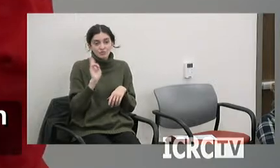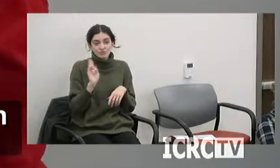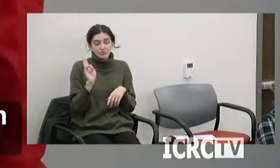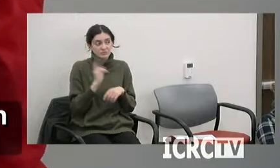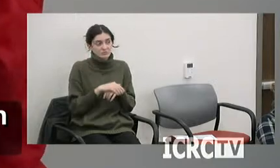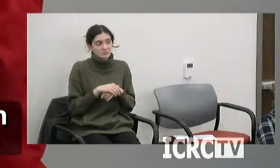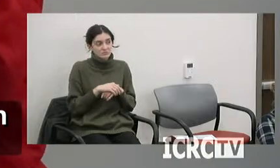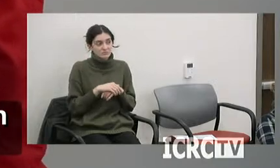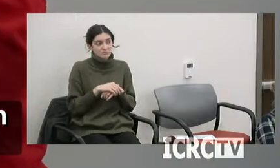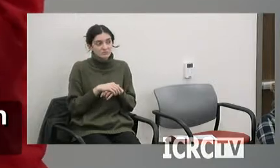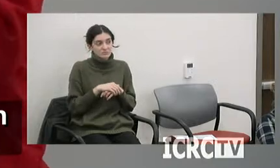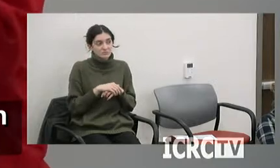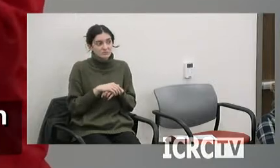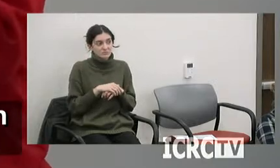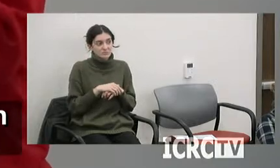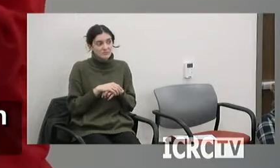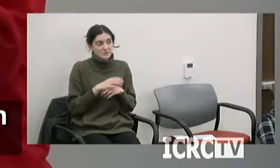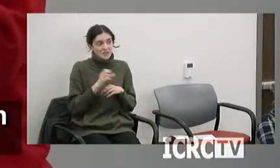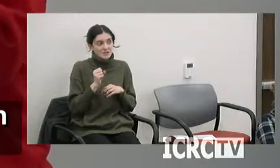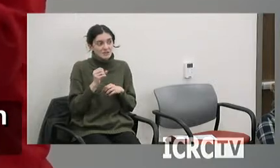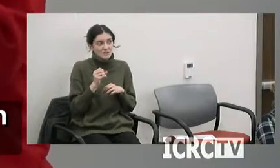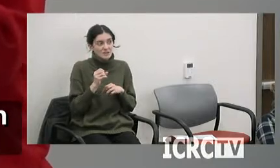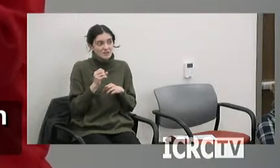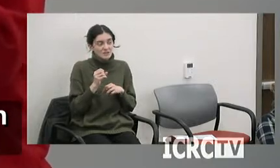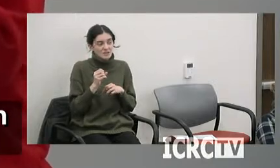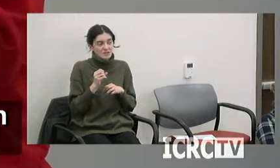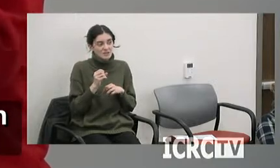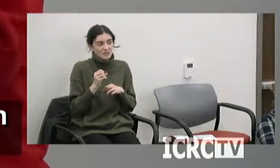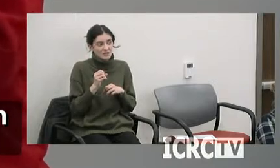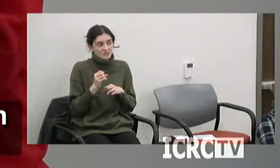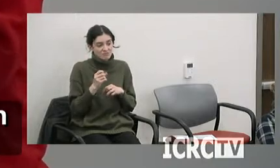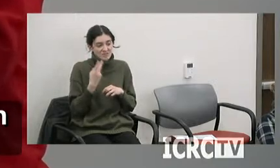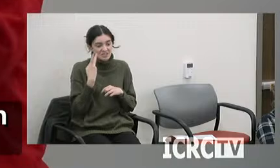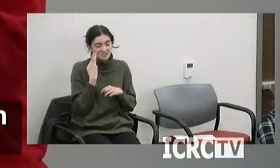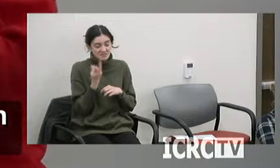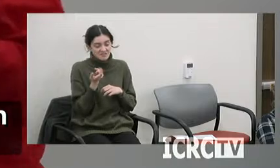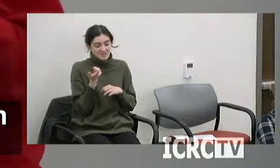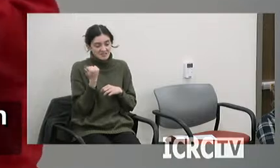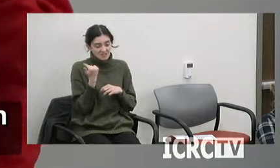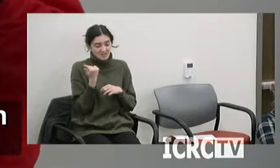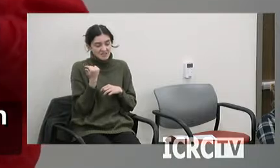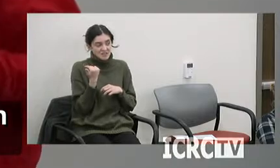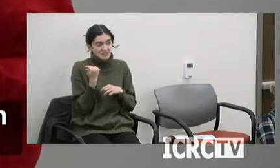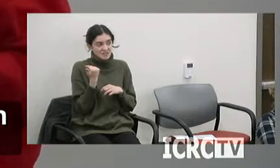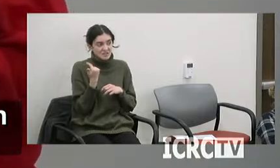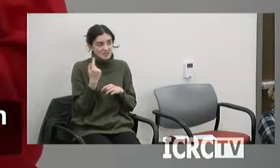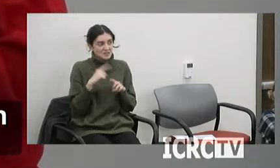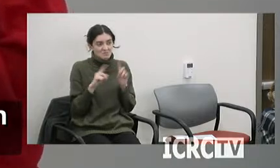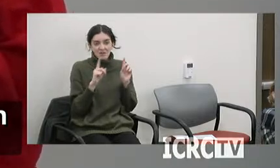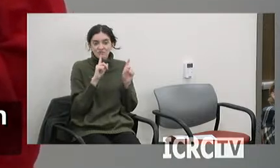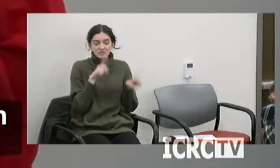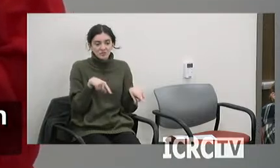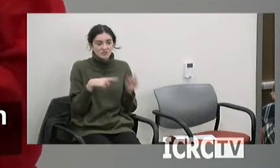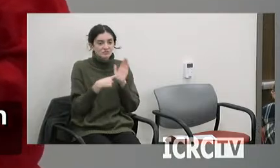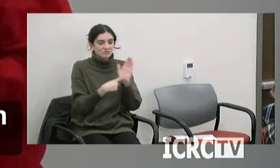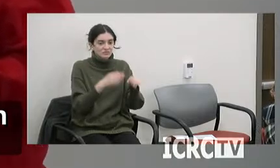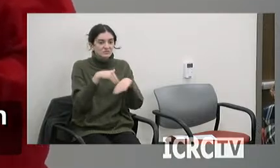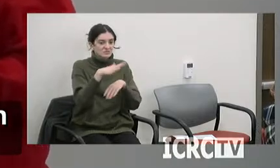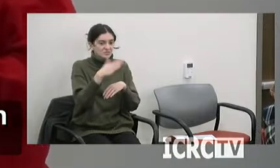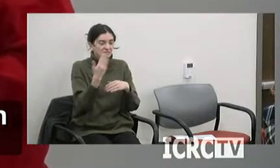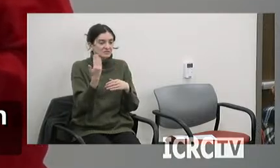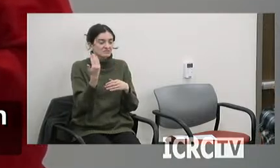the last time I looked at this was 2023. Happy to send you the results when I get back to my office to make sure this is right.